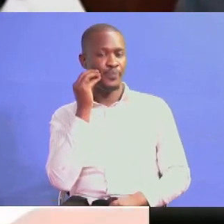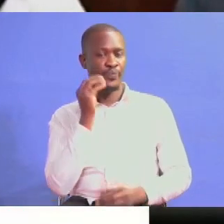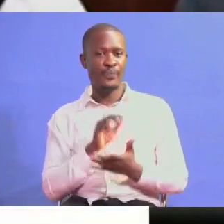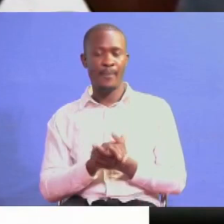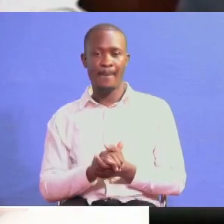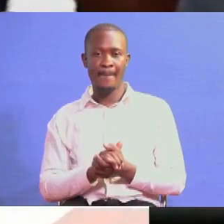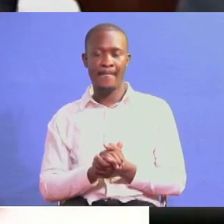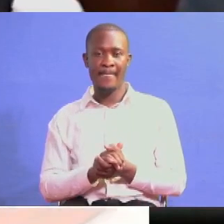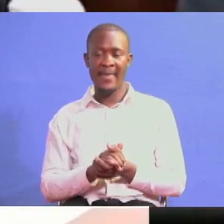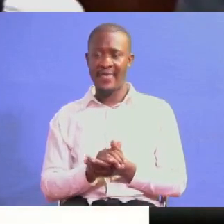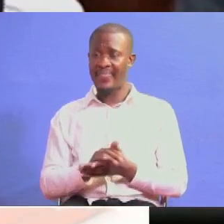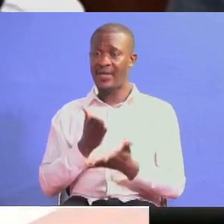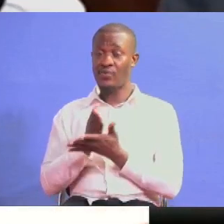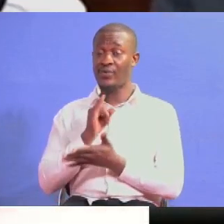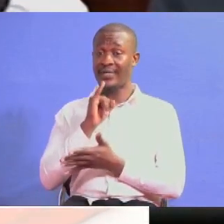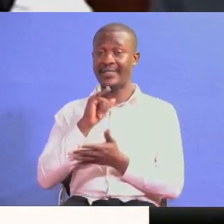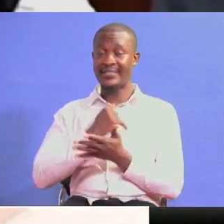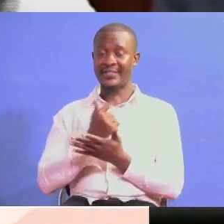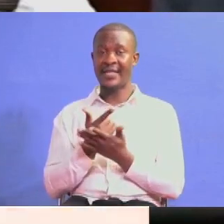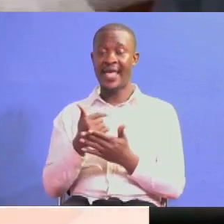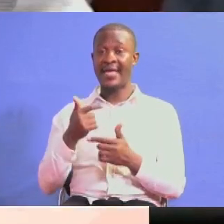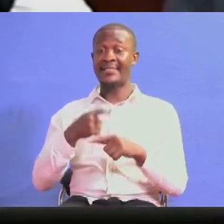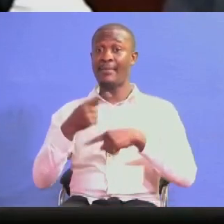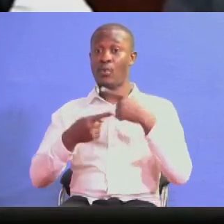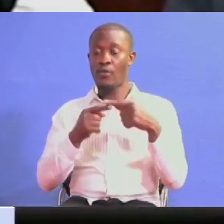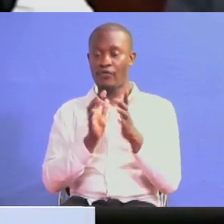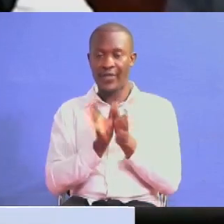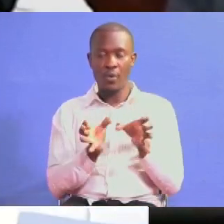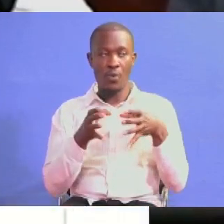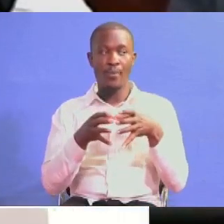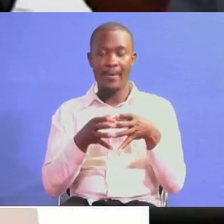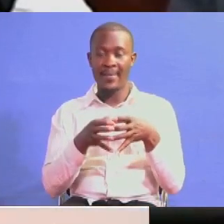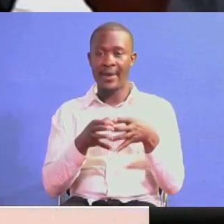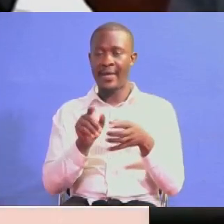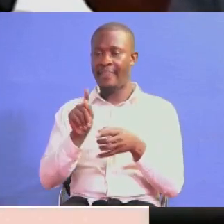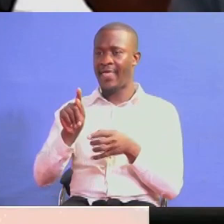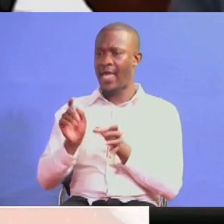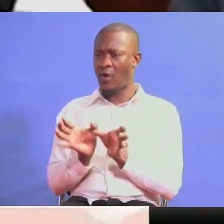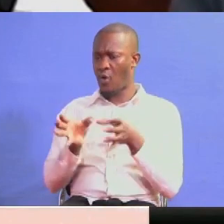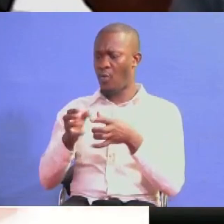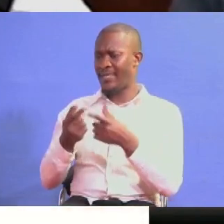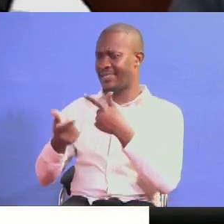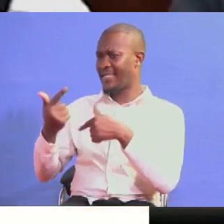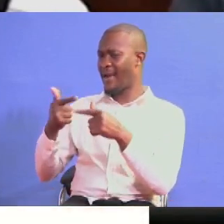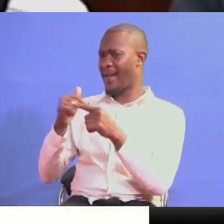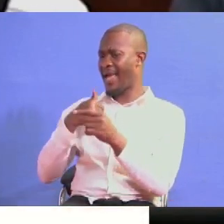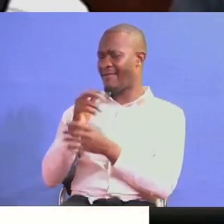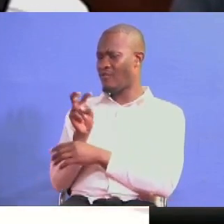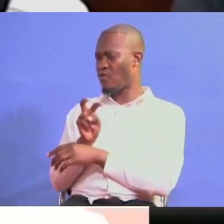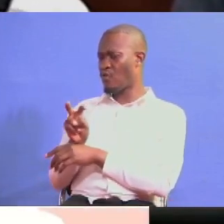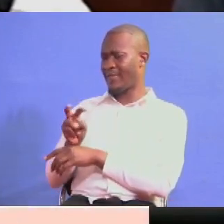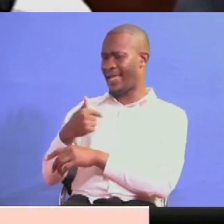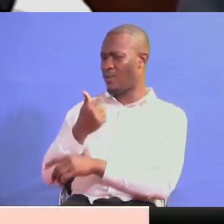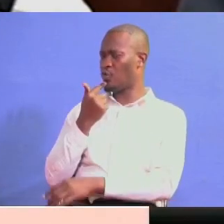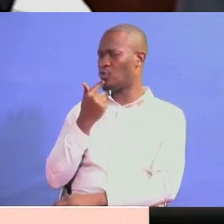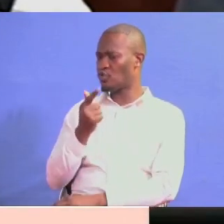Mr. Speaker, the reality is this, that when we went to that committee, Mr. Speaker, the committee, instead of carrying out investigation as was